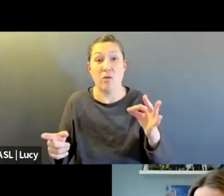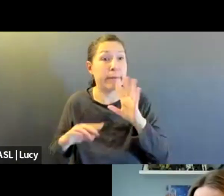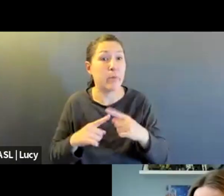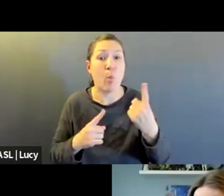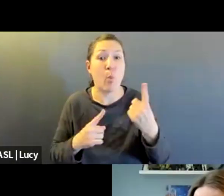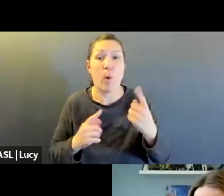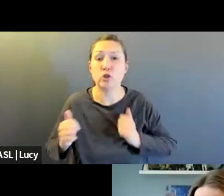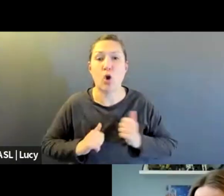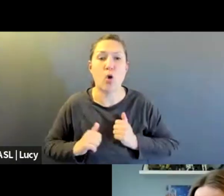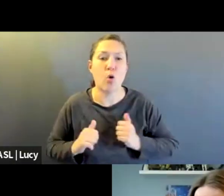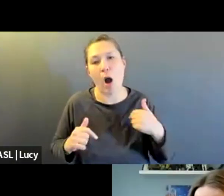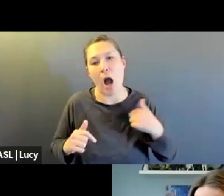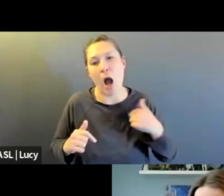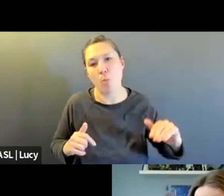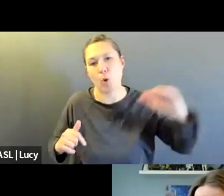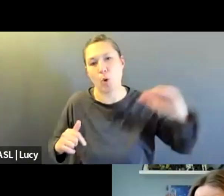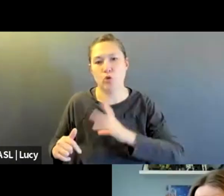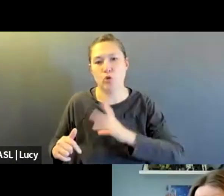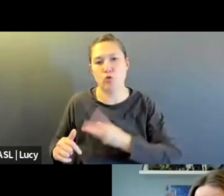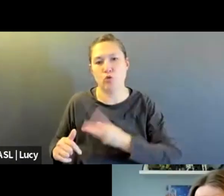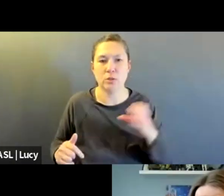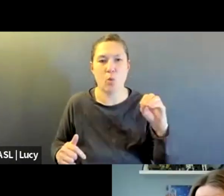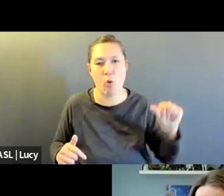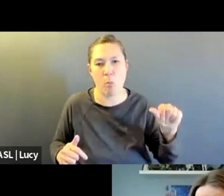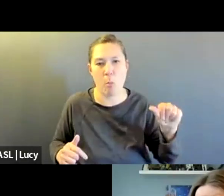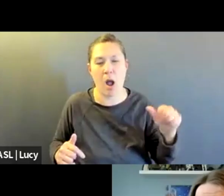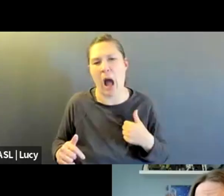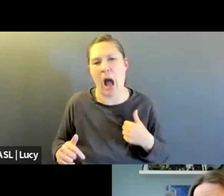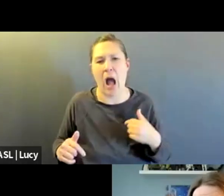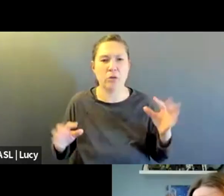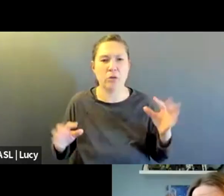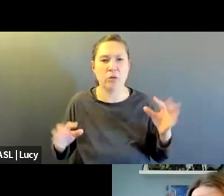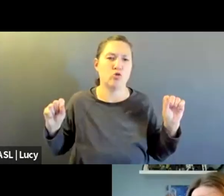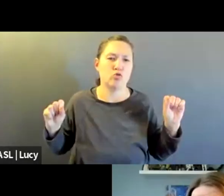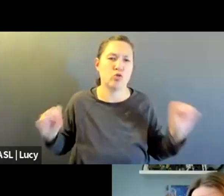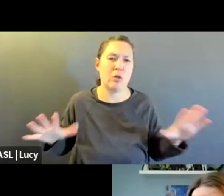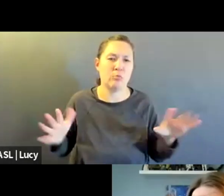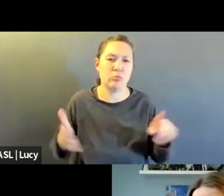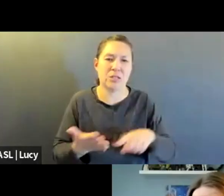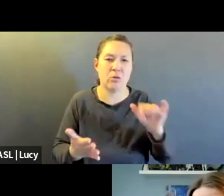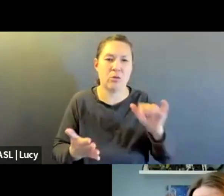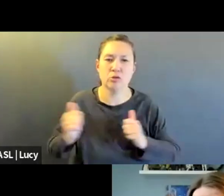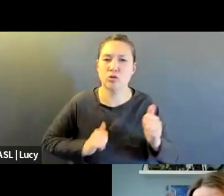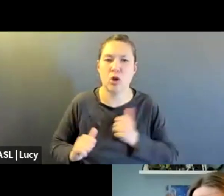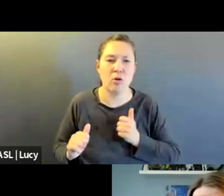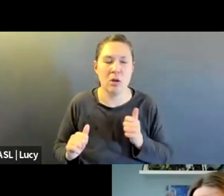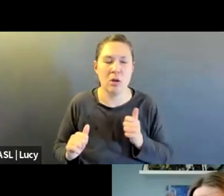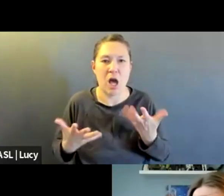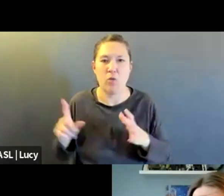it because we don't want to risk it. So that's one of the impacts of this too, is we miss out on